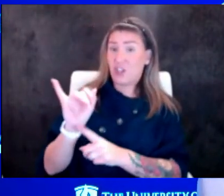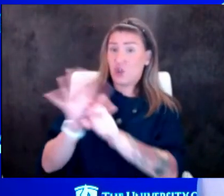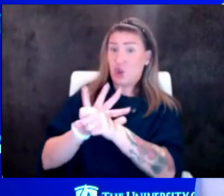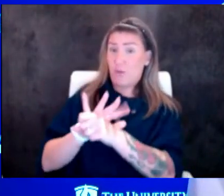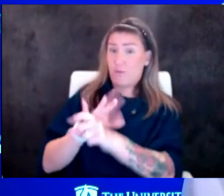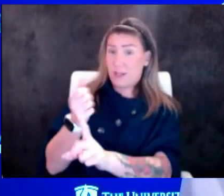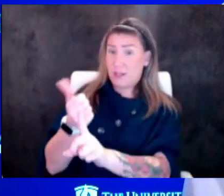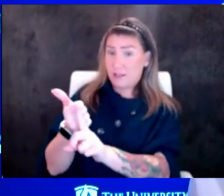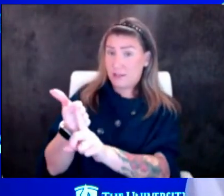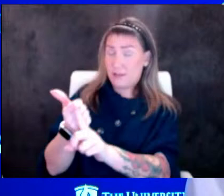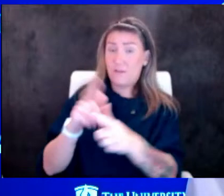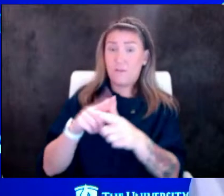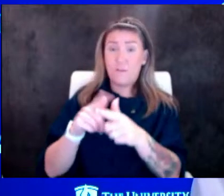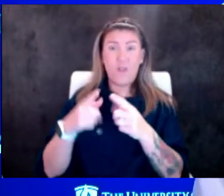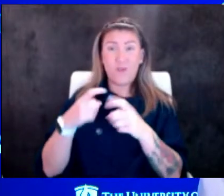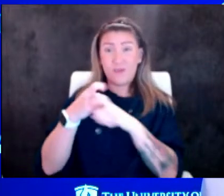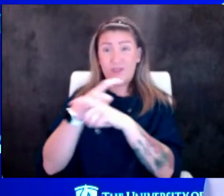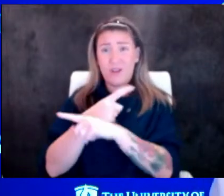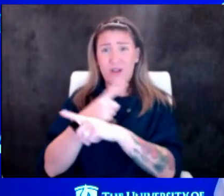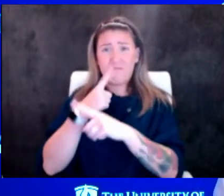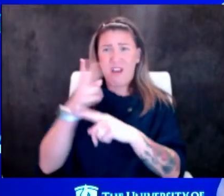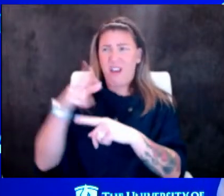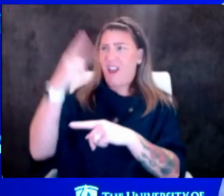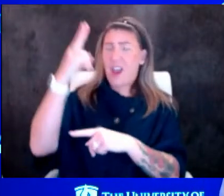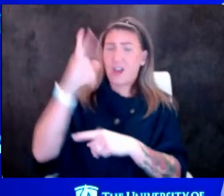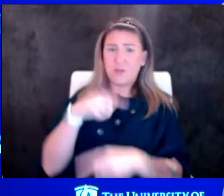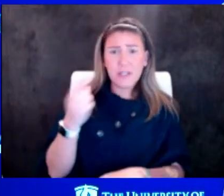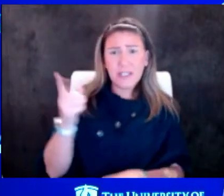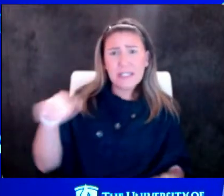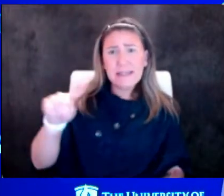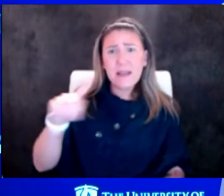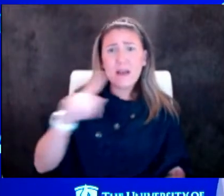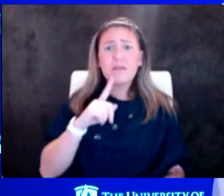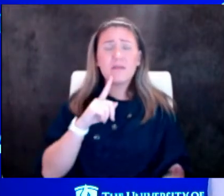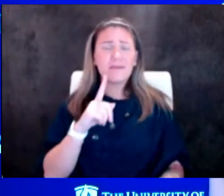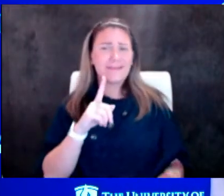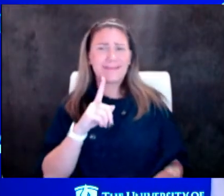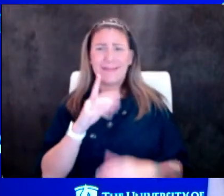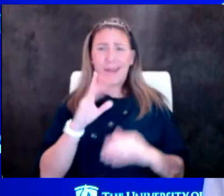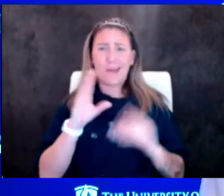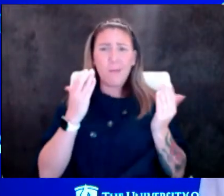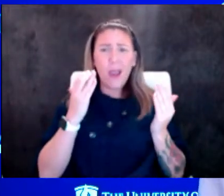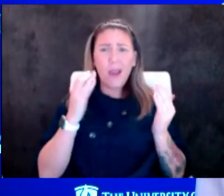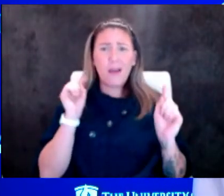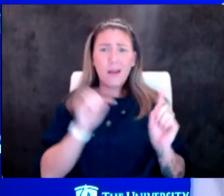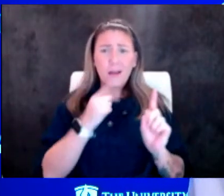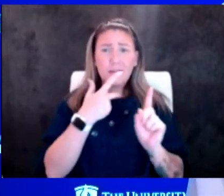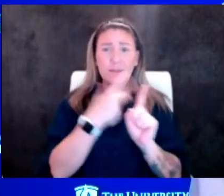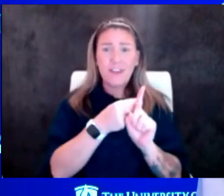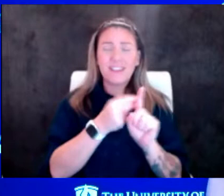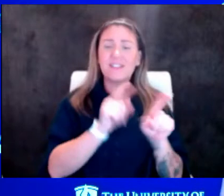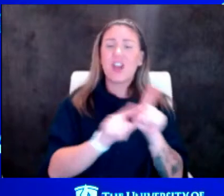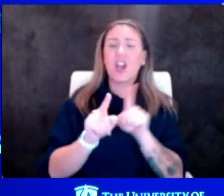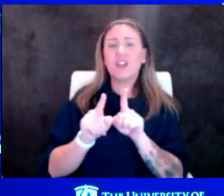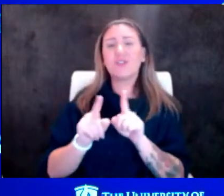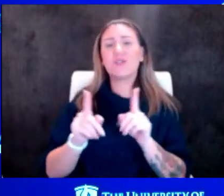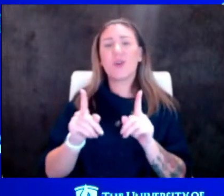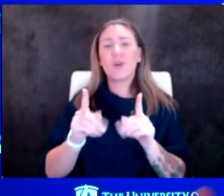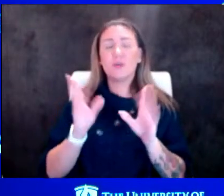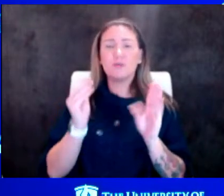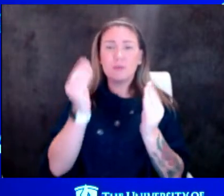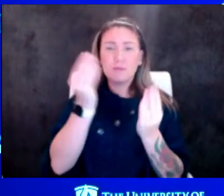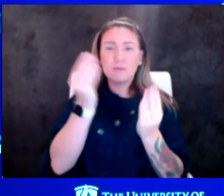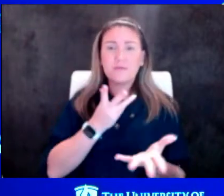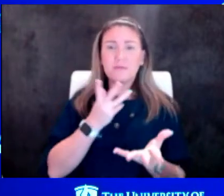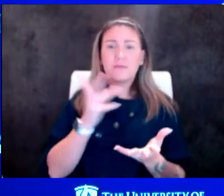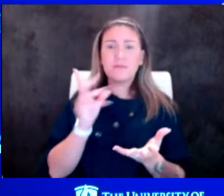complications you're at higher risk of those than anything from the vaccine. Also, just got word as well that there's been another